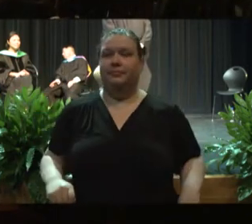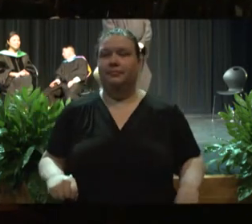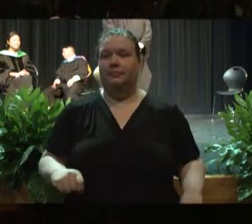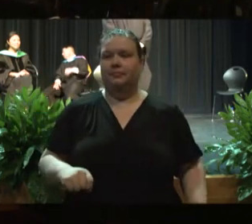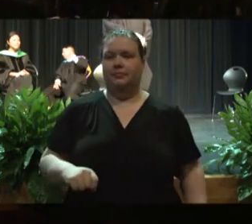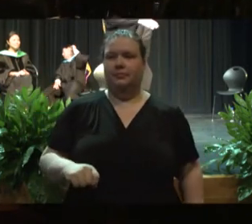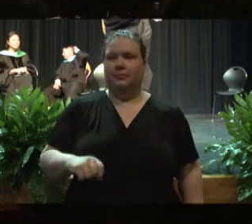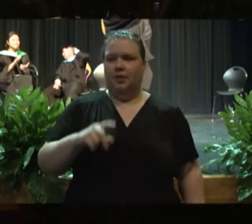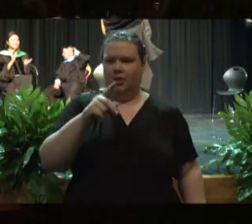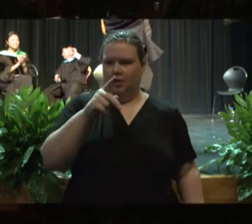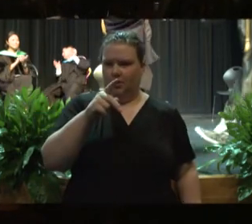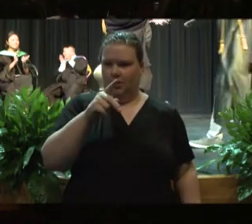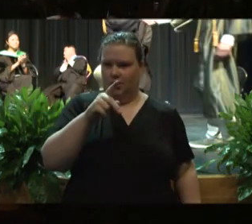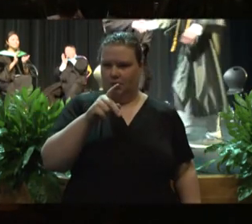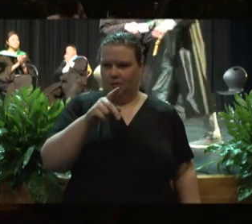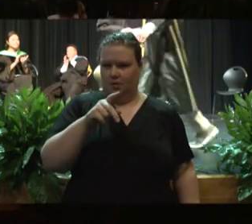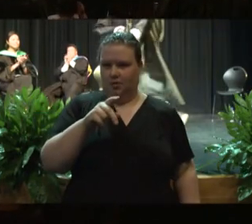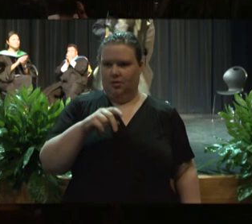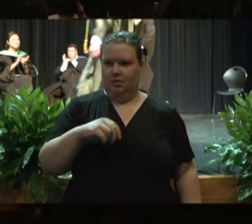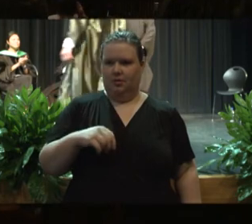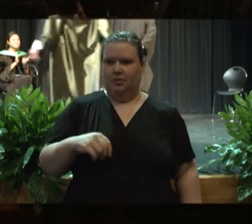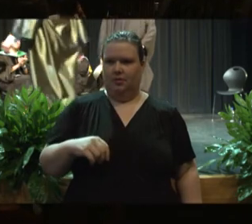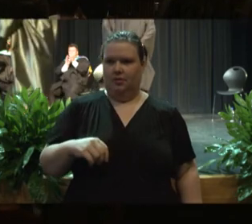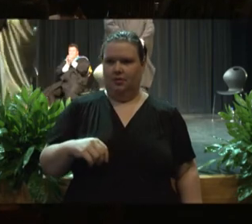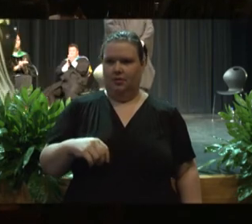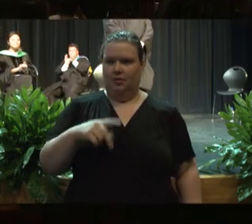Ronnie Elmer Russell Kruger.